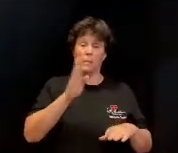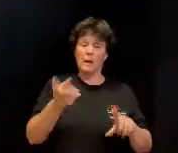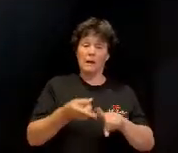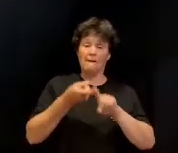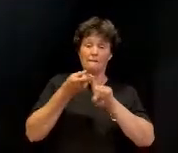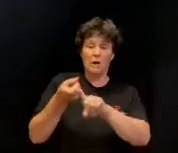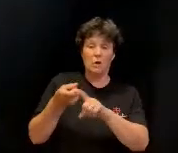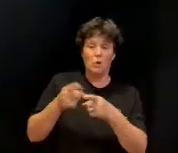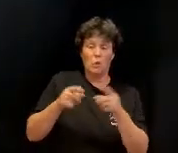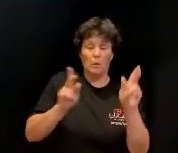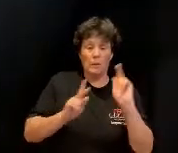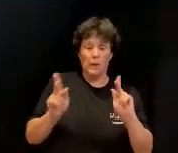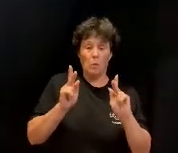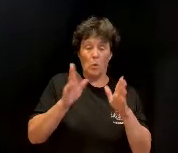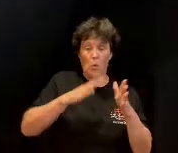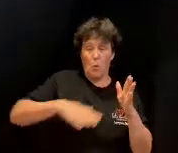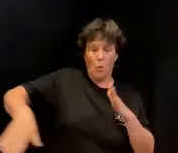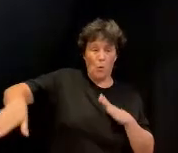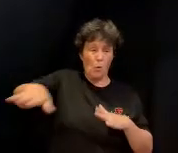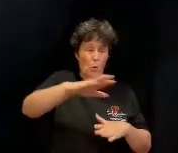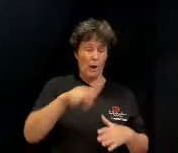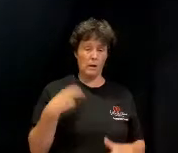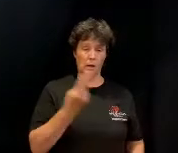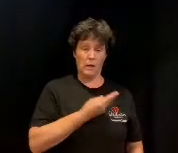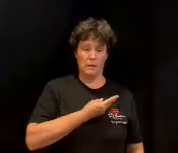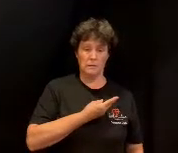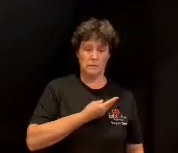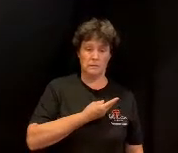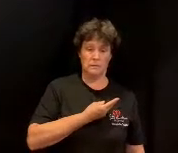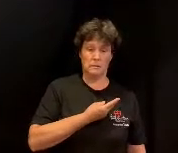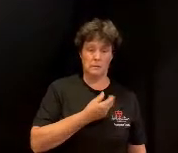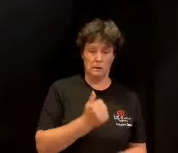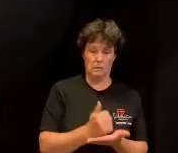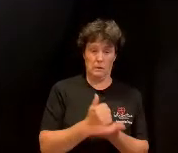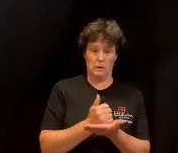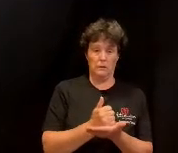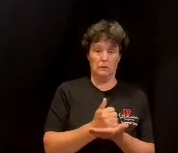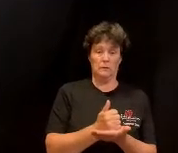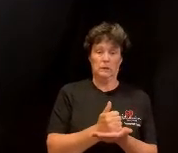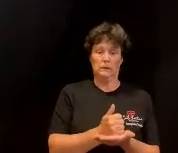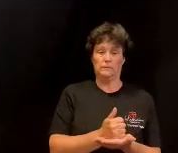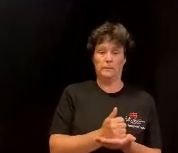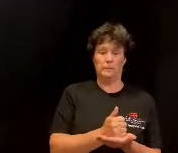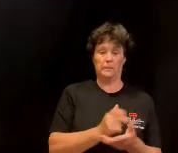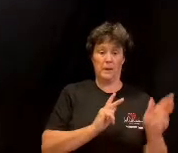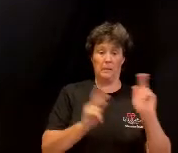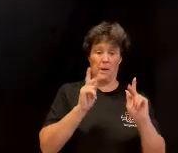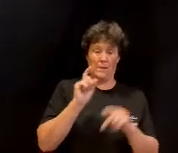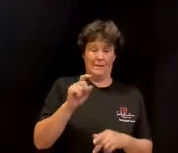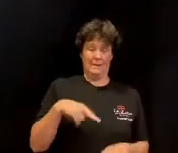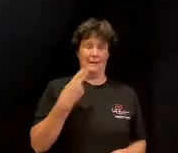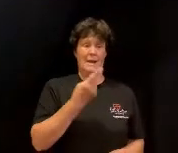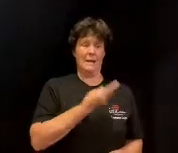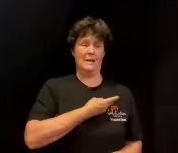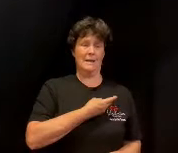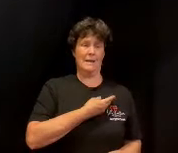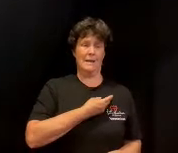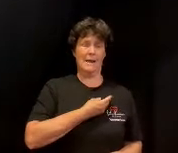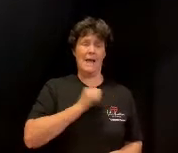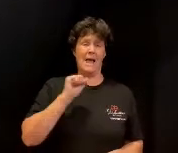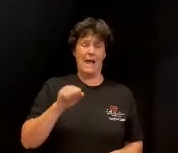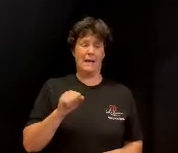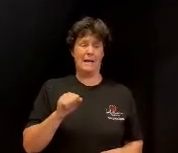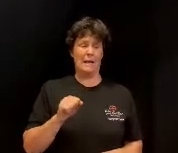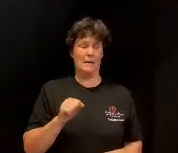people around us. Are you guys all right here? There's people that need us. I can be a part of